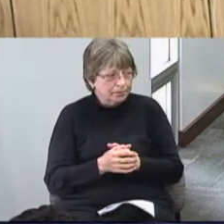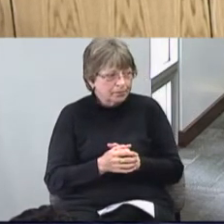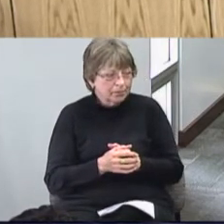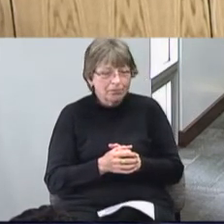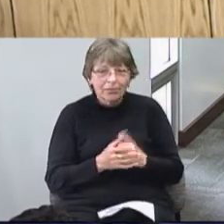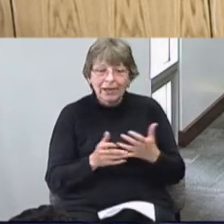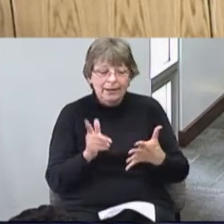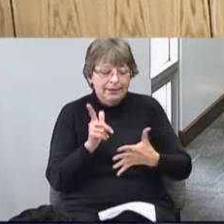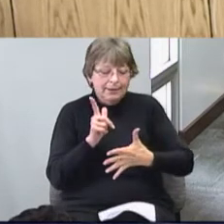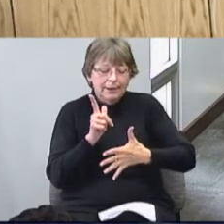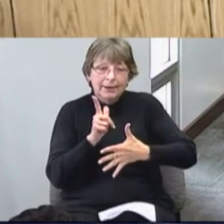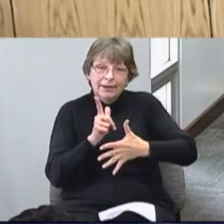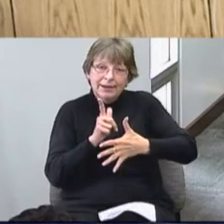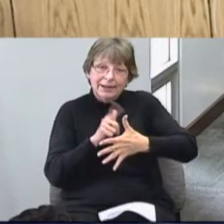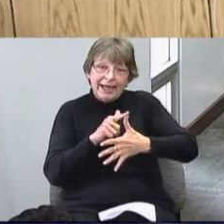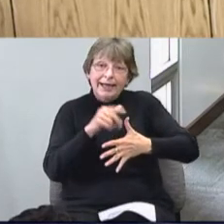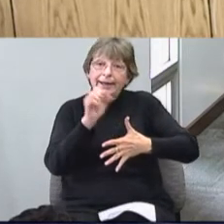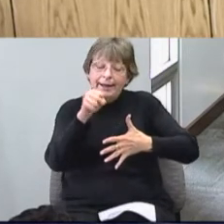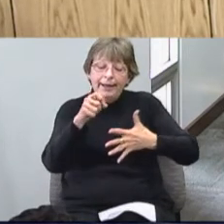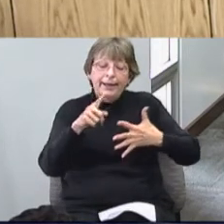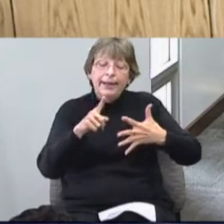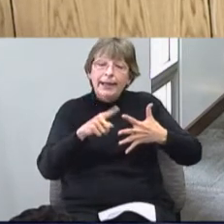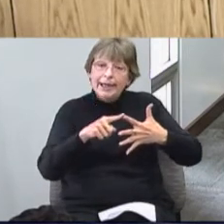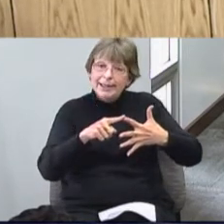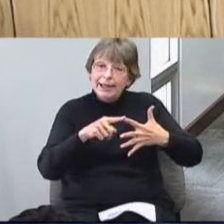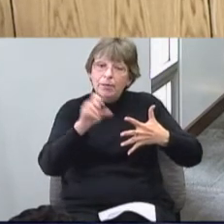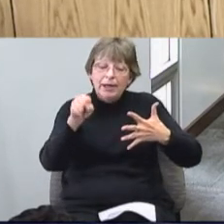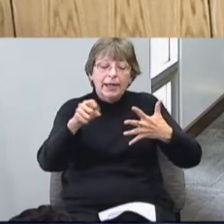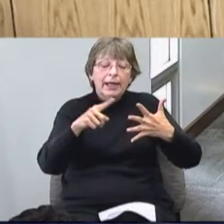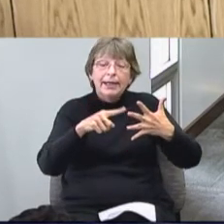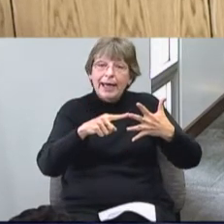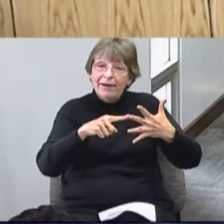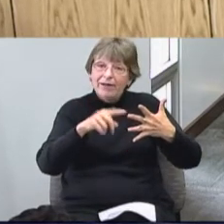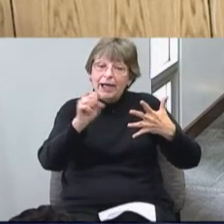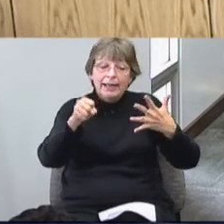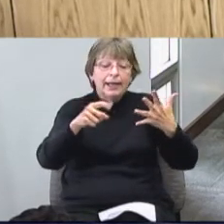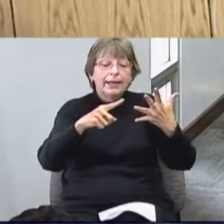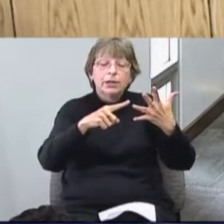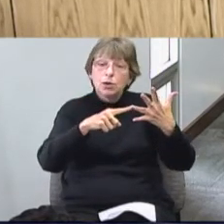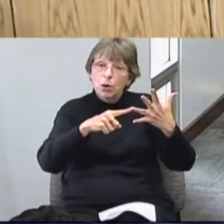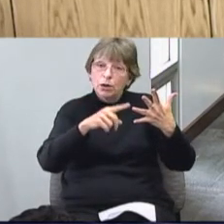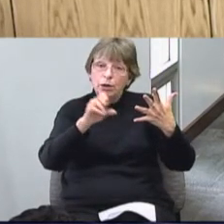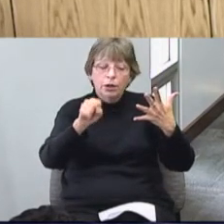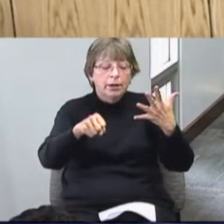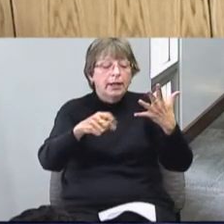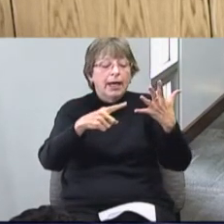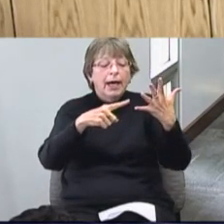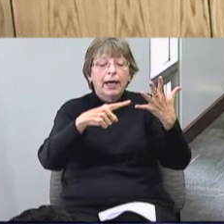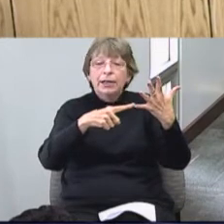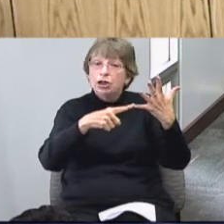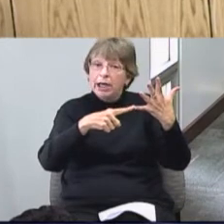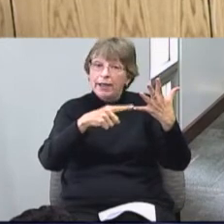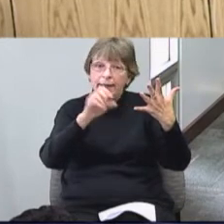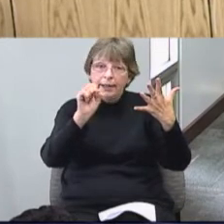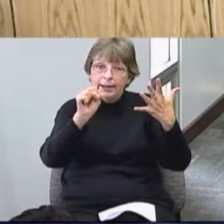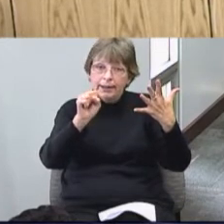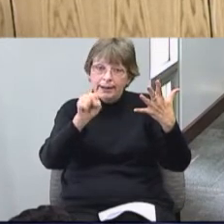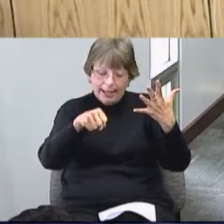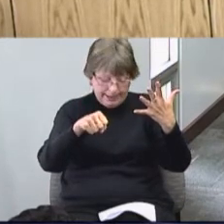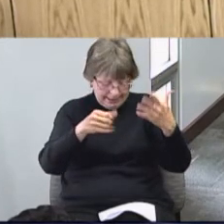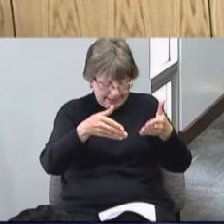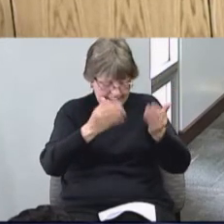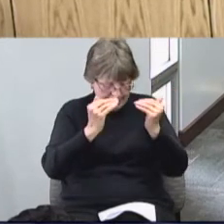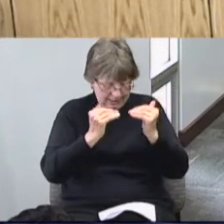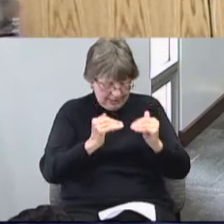Please call the roll. Deckent, Yes. Inskeep, Yes. Daveline, Yes. Soldner, Yes. Pyrus de Carvalho.